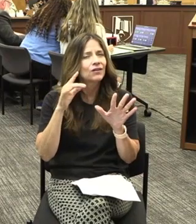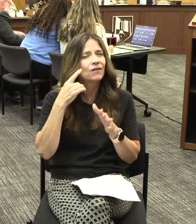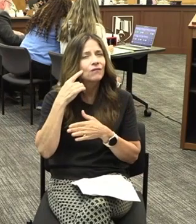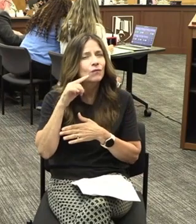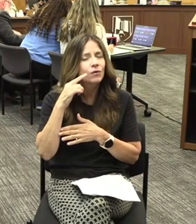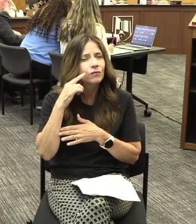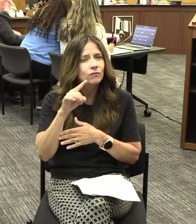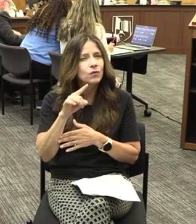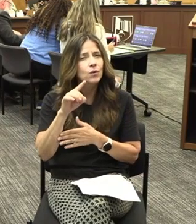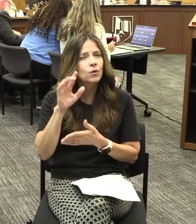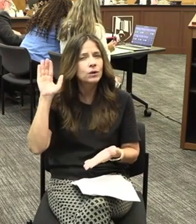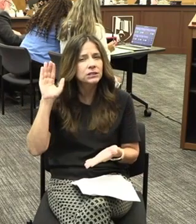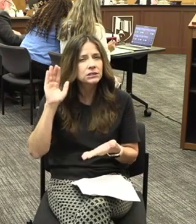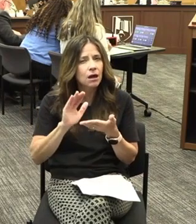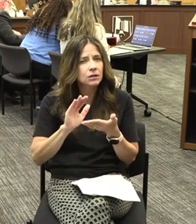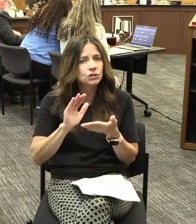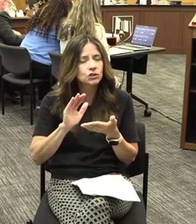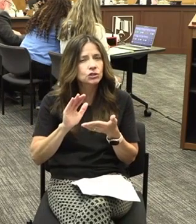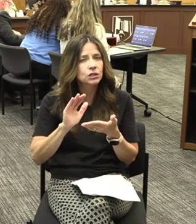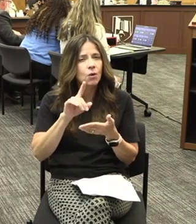the reduction of